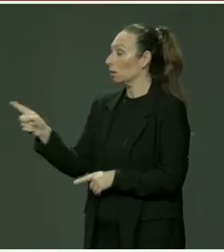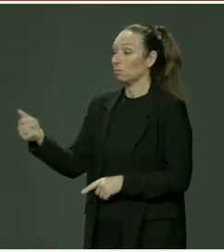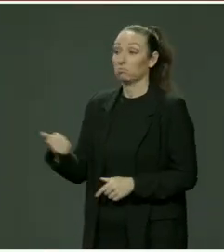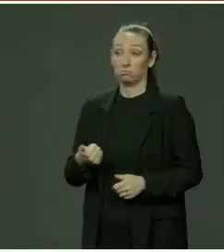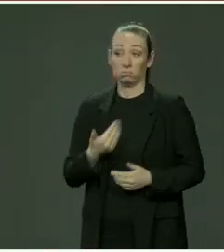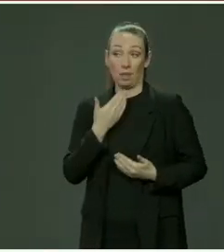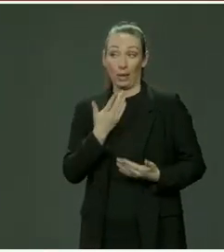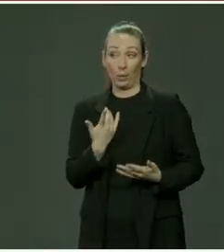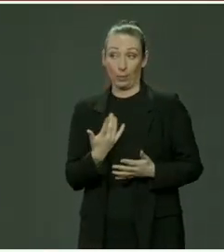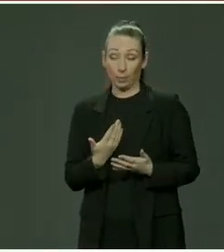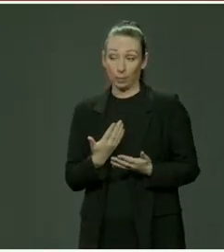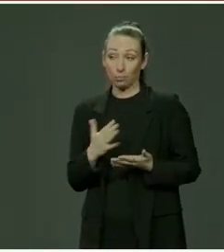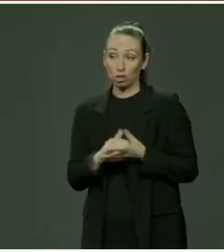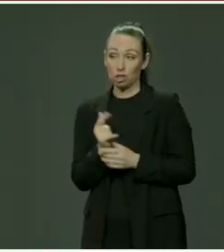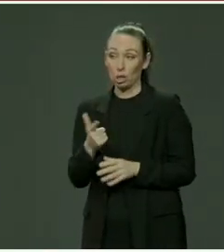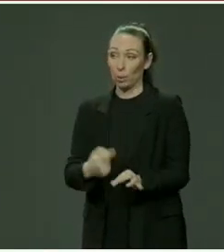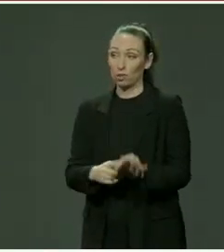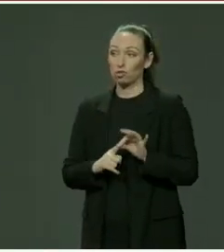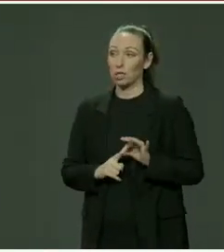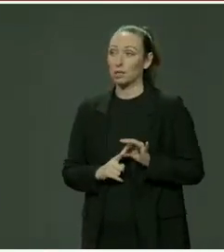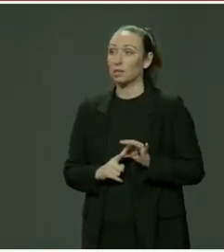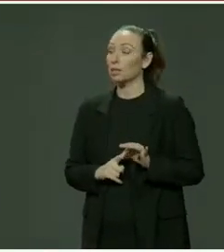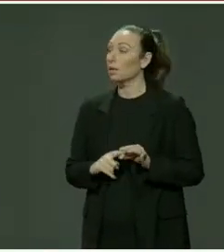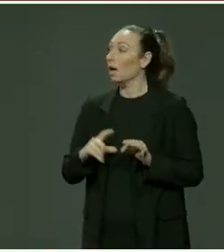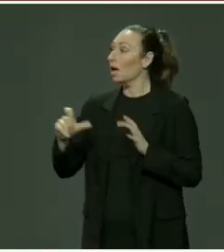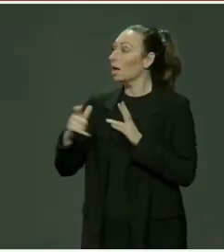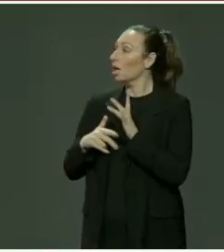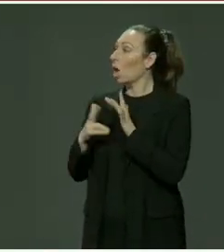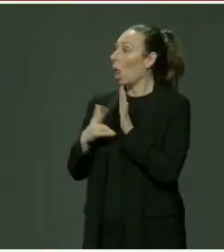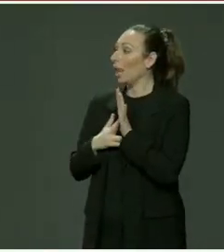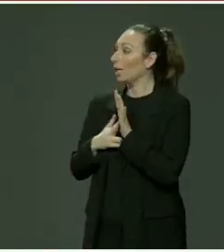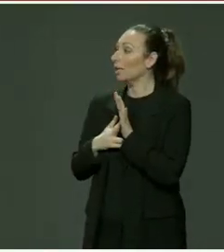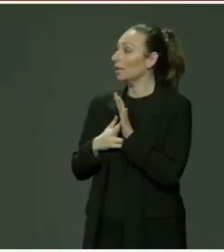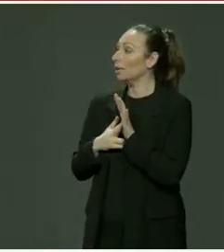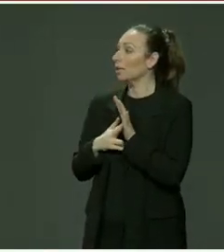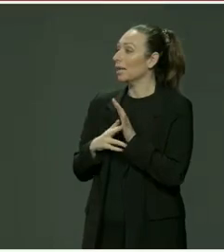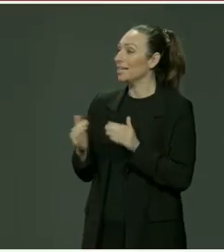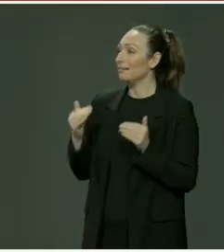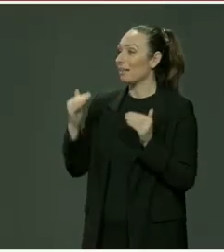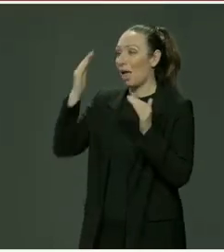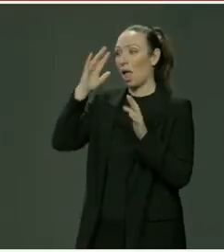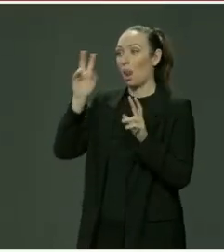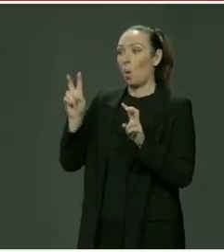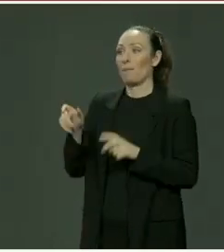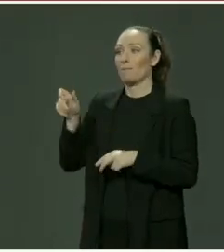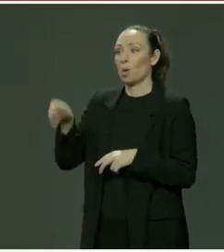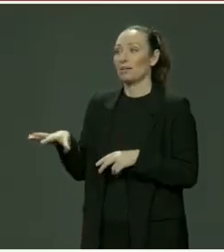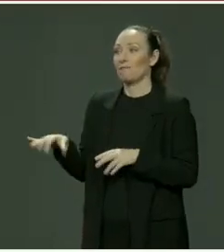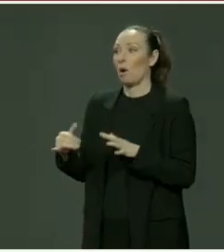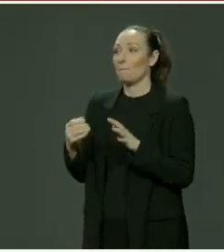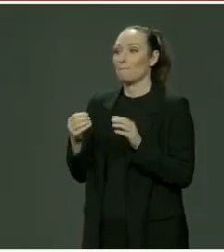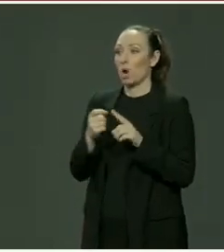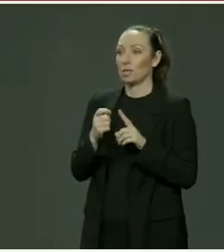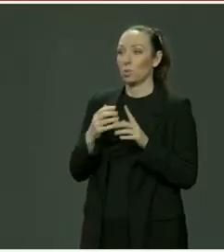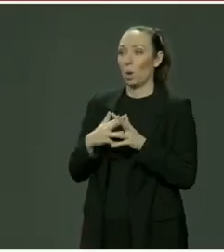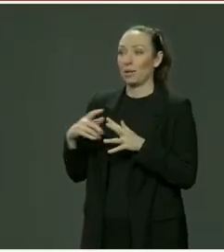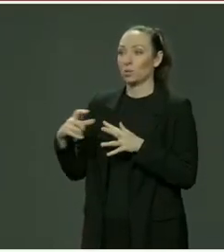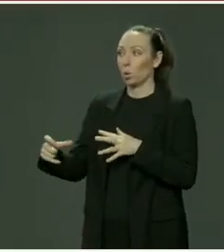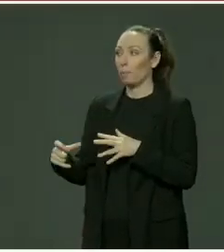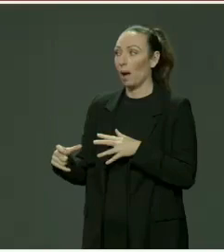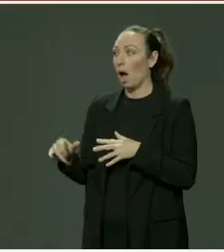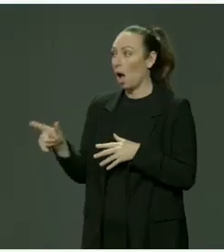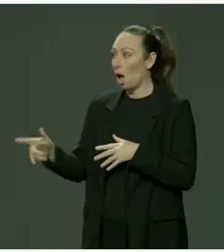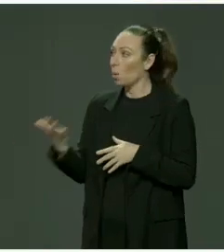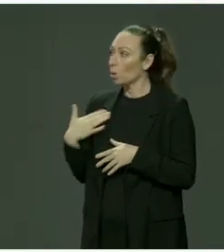that. Colin Heath's our lead auditor at Pricewaterhouse. I'll ask him just to comment briefly, but I might add it's a big discussion to go through. So,